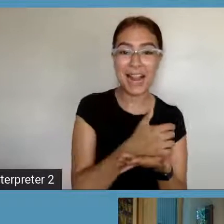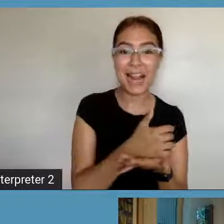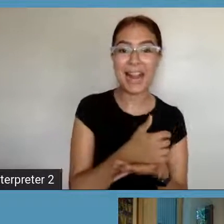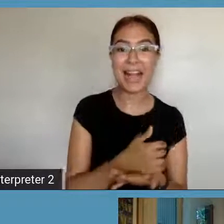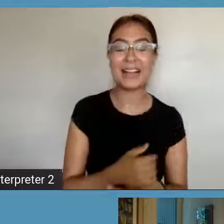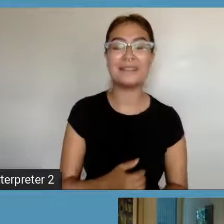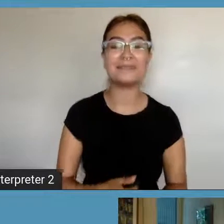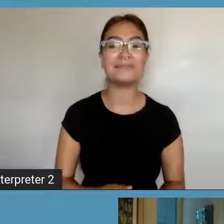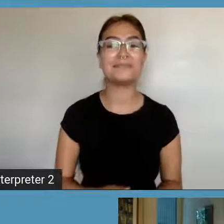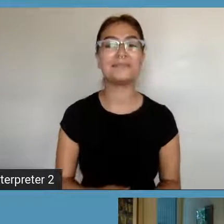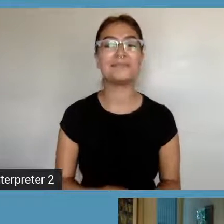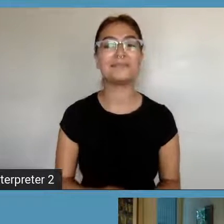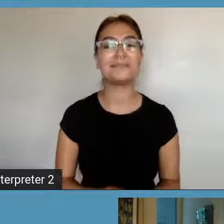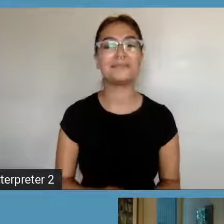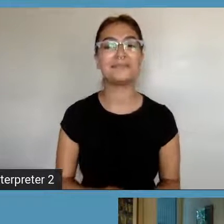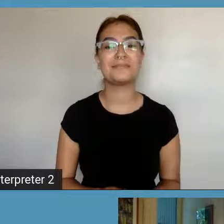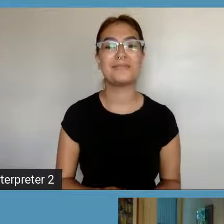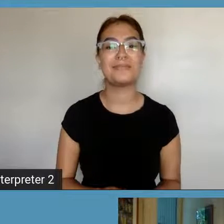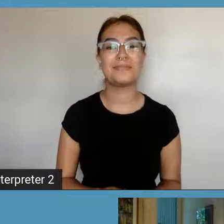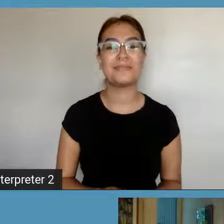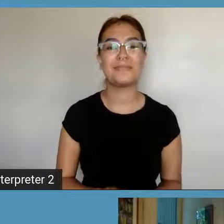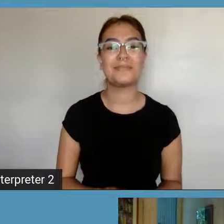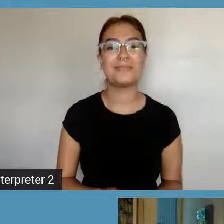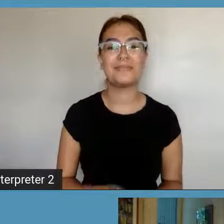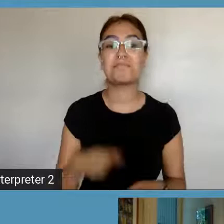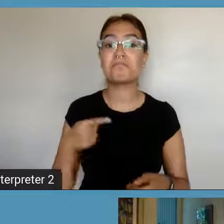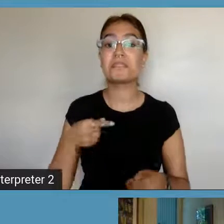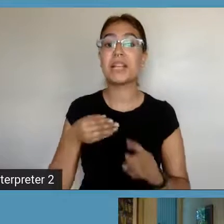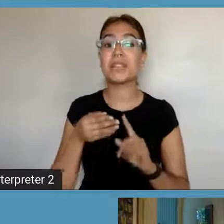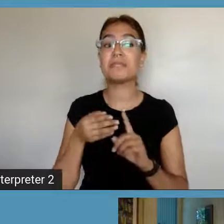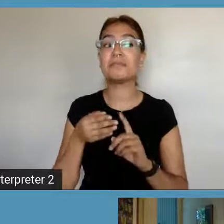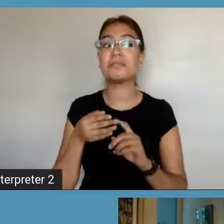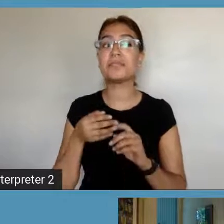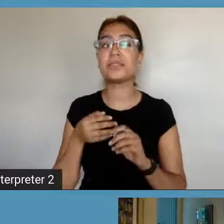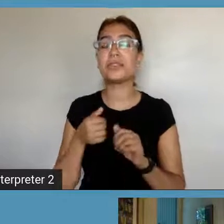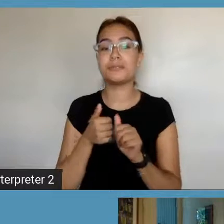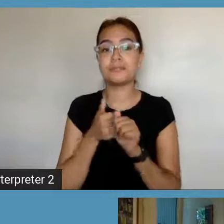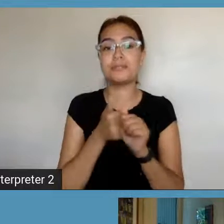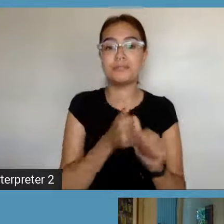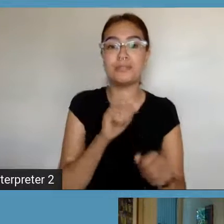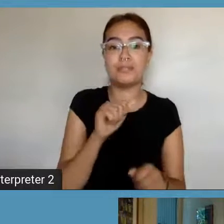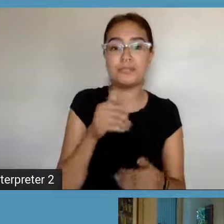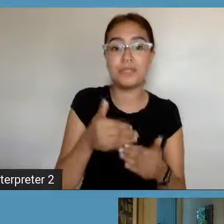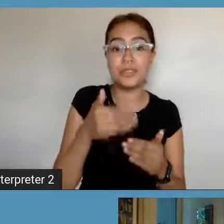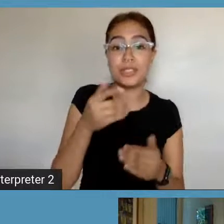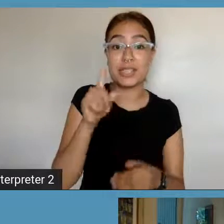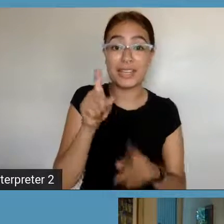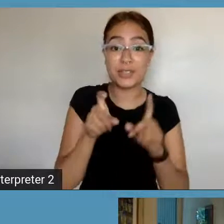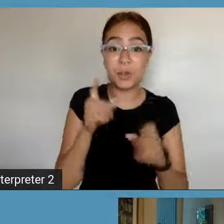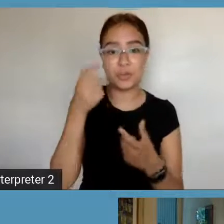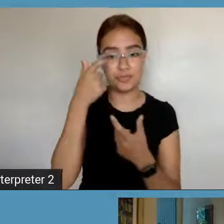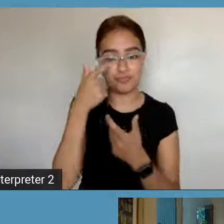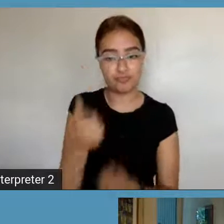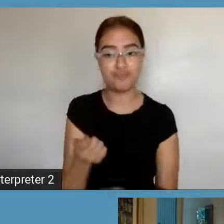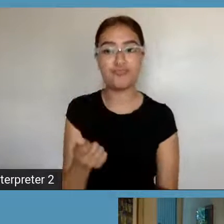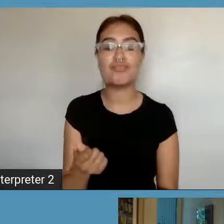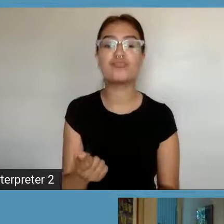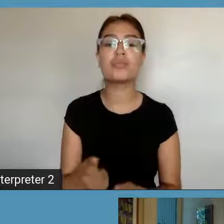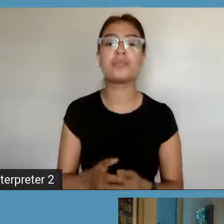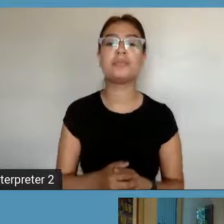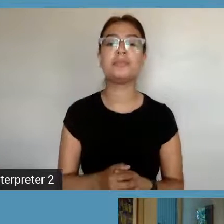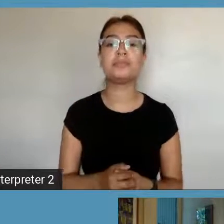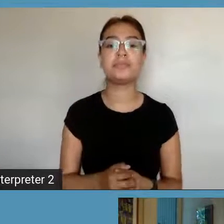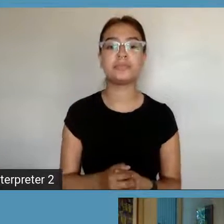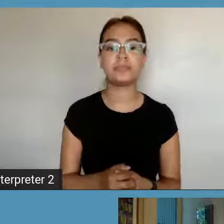And this brings about, this kind of leads into our next question a little bit, which I think is really interesting and perhaps plays into